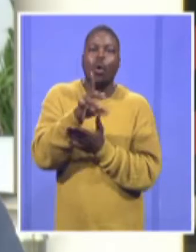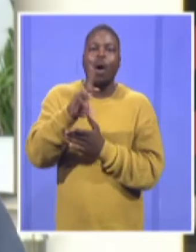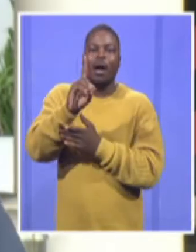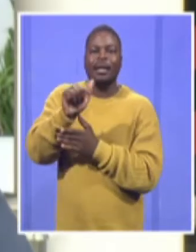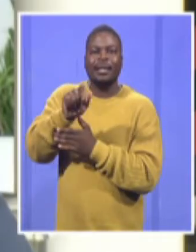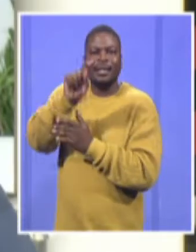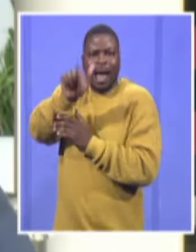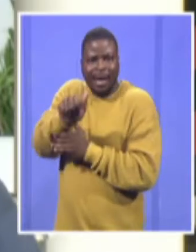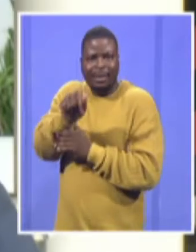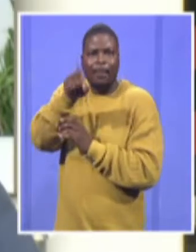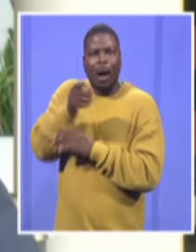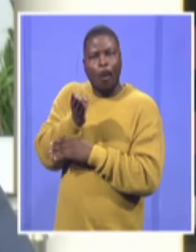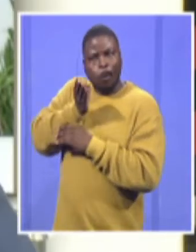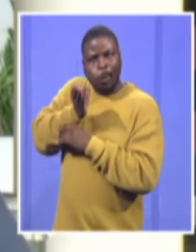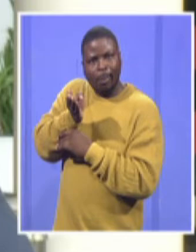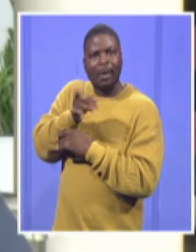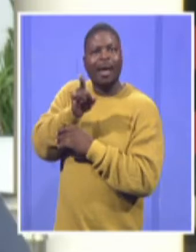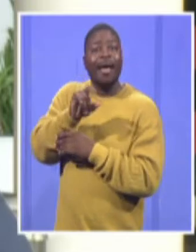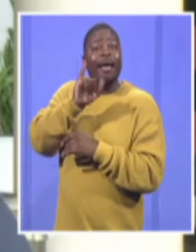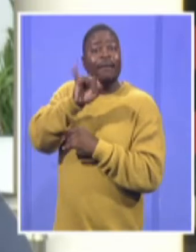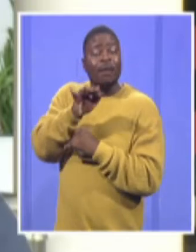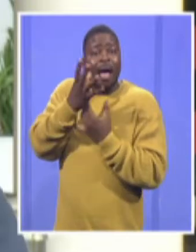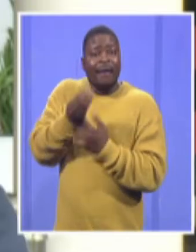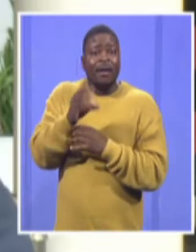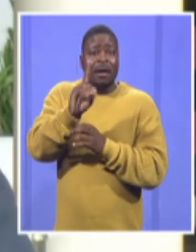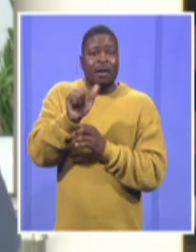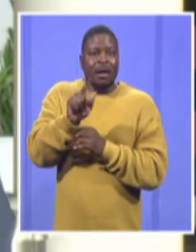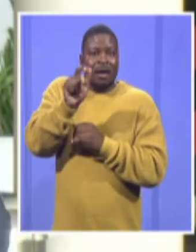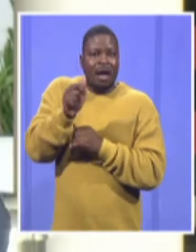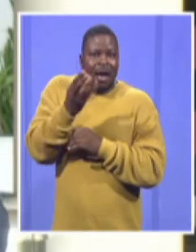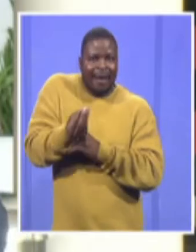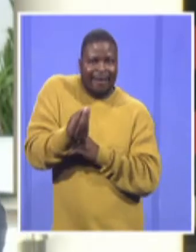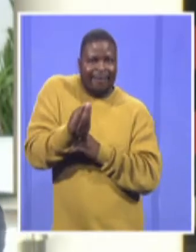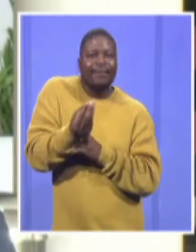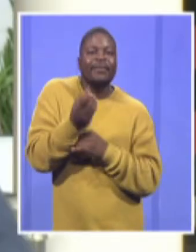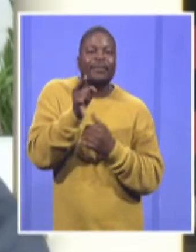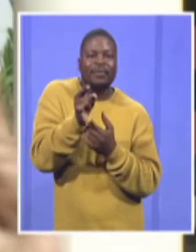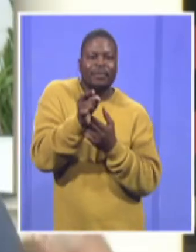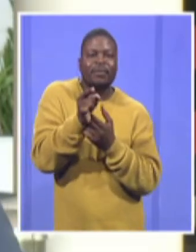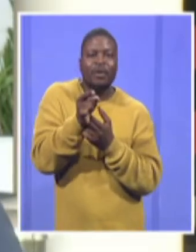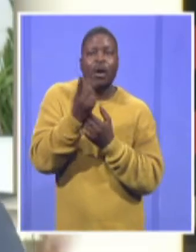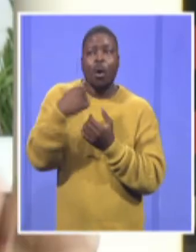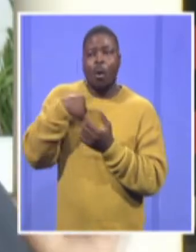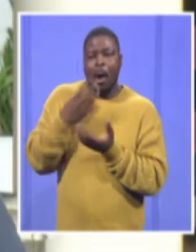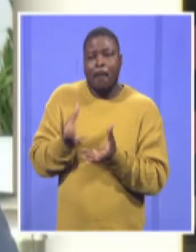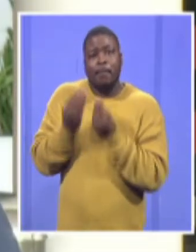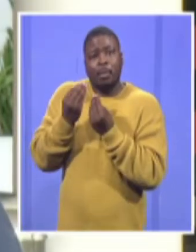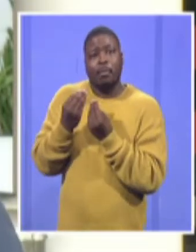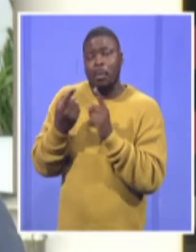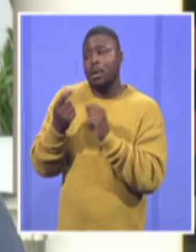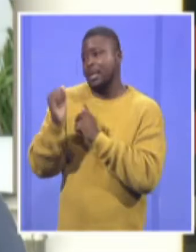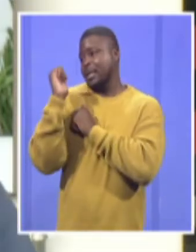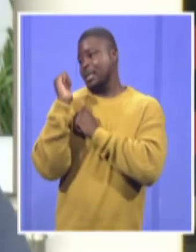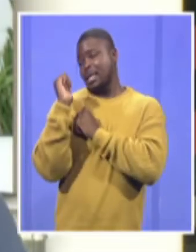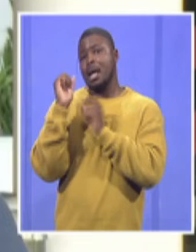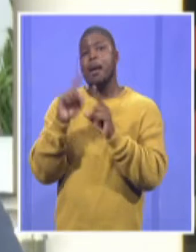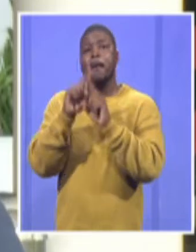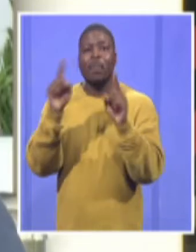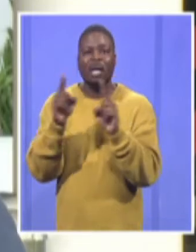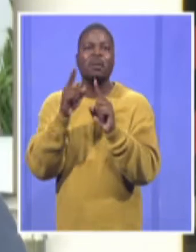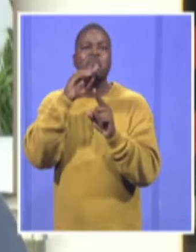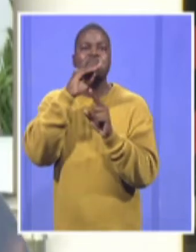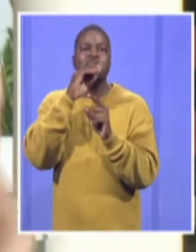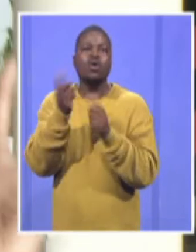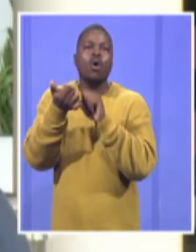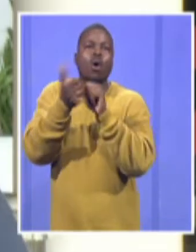because the data we are talking about it now, with the data that we got it yesterday, but when you go and find data in resources, you can't find